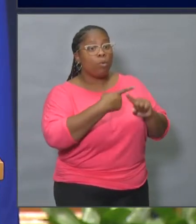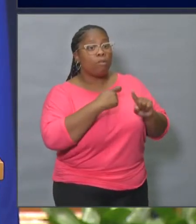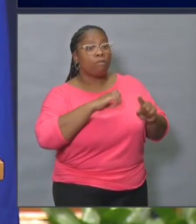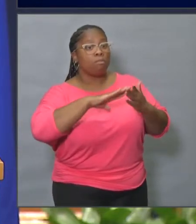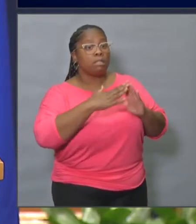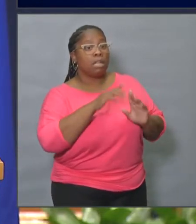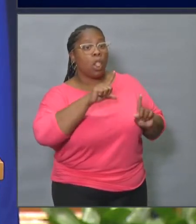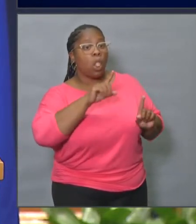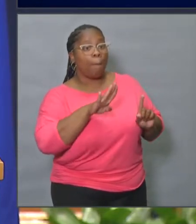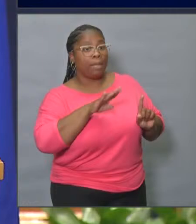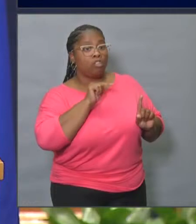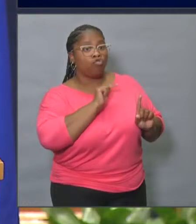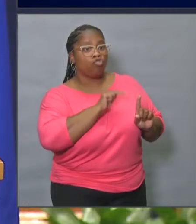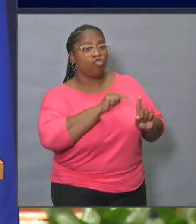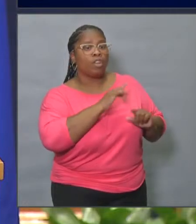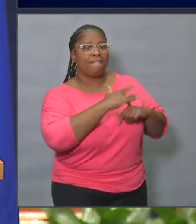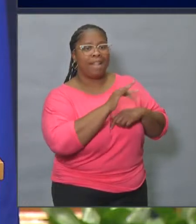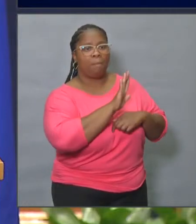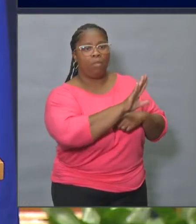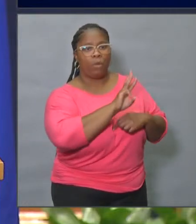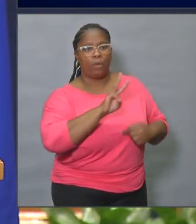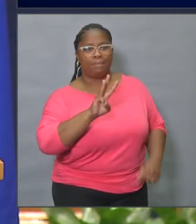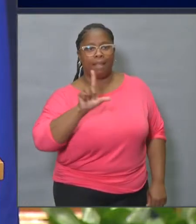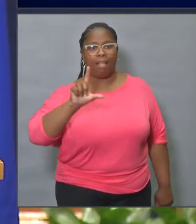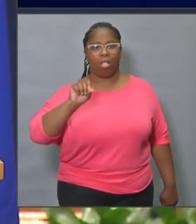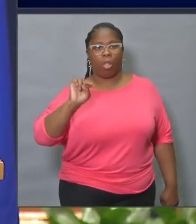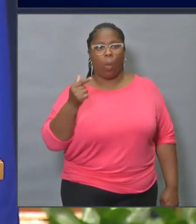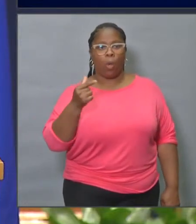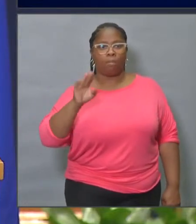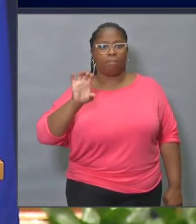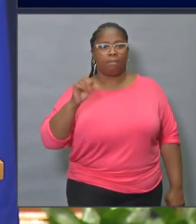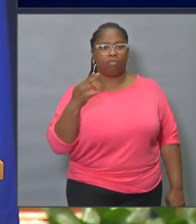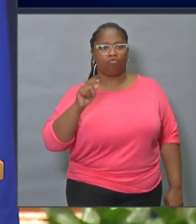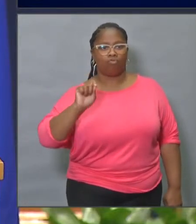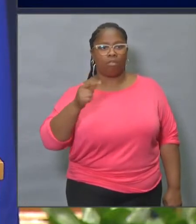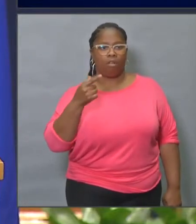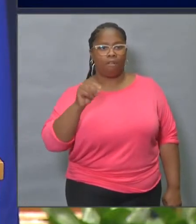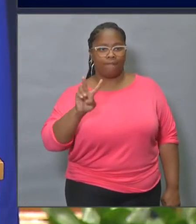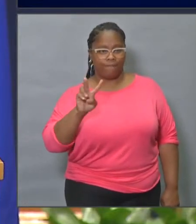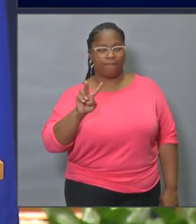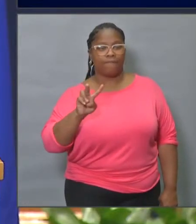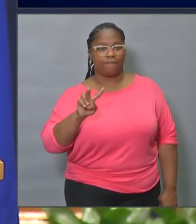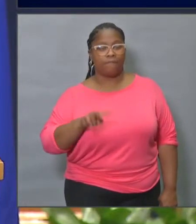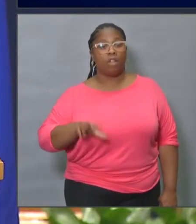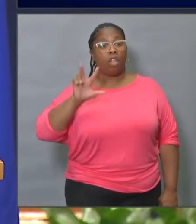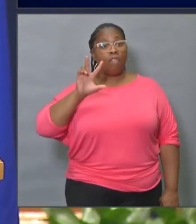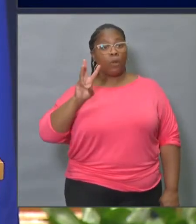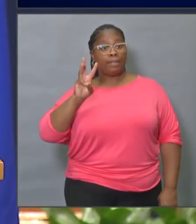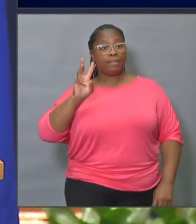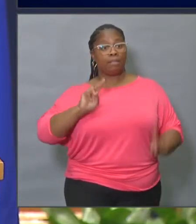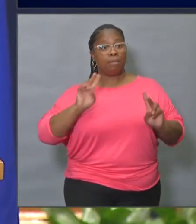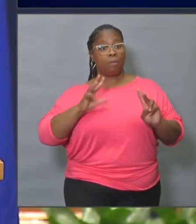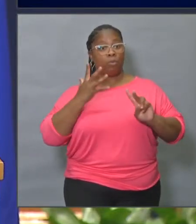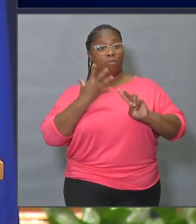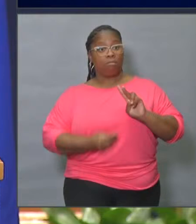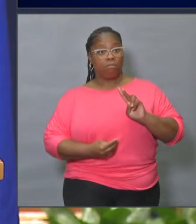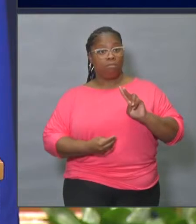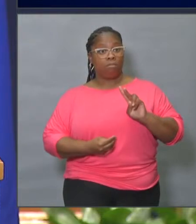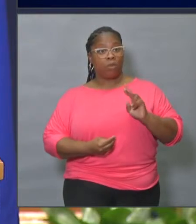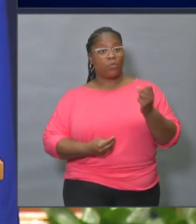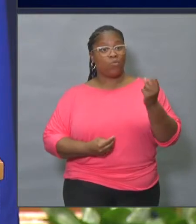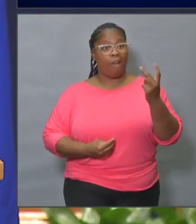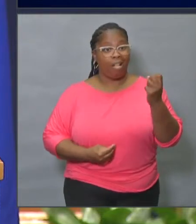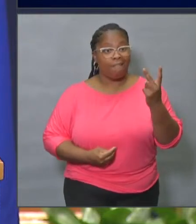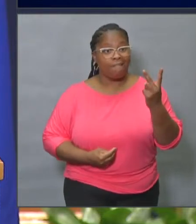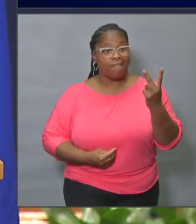Long Beach is available at longbeach.gov. 12 of the 36 people who passed away were residents